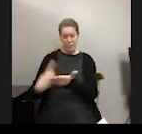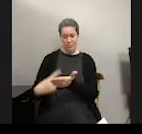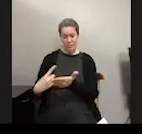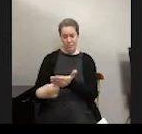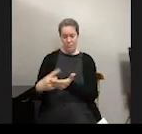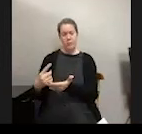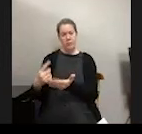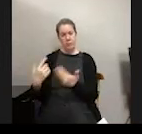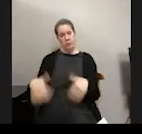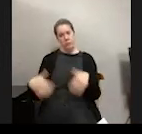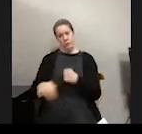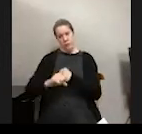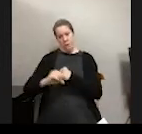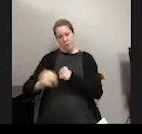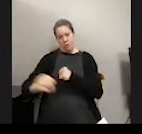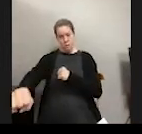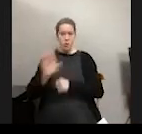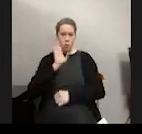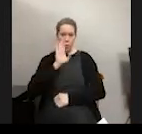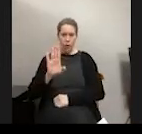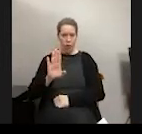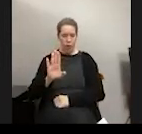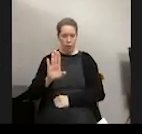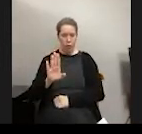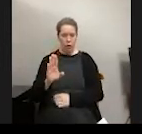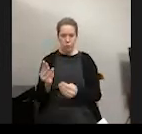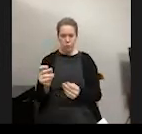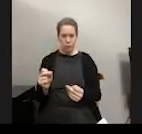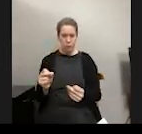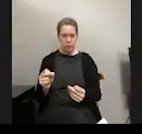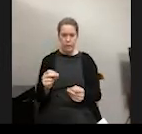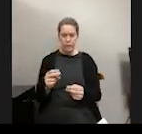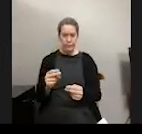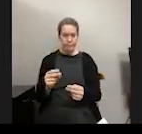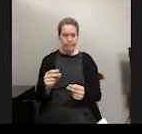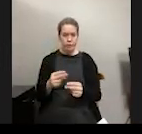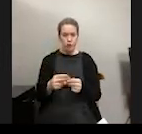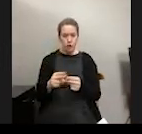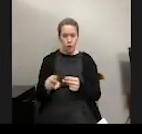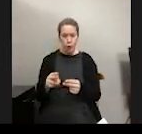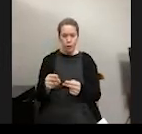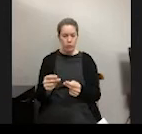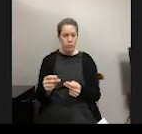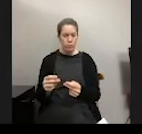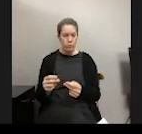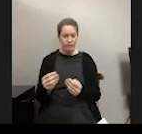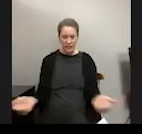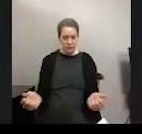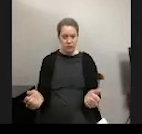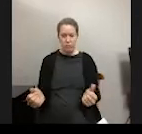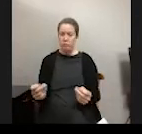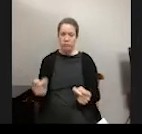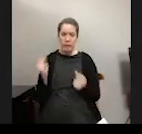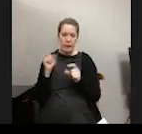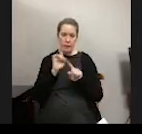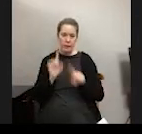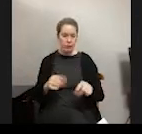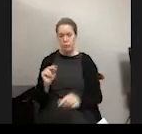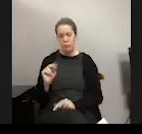months. But I do think we do need to give everyone some time to mourn as part of this process, though, right? So